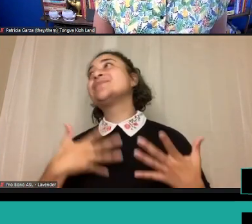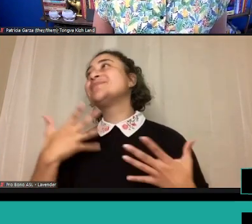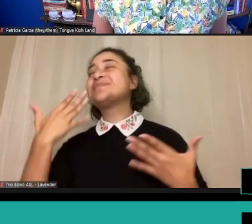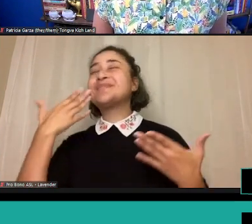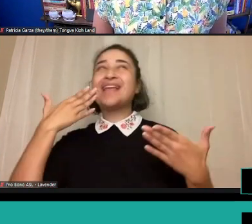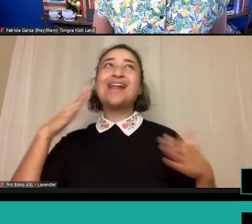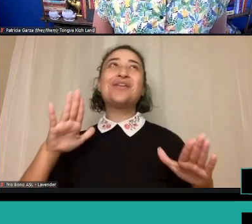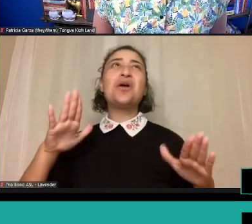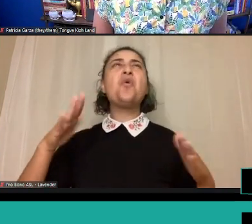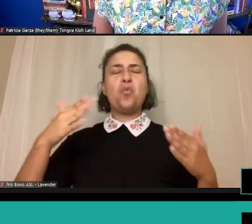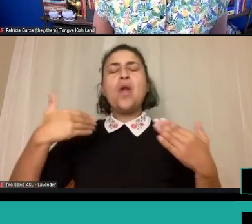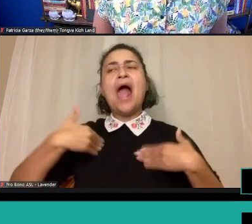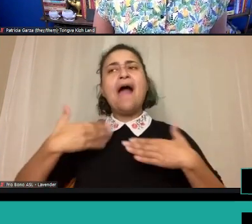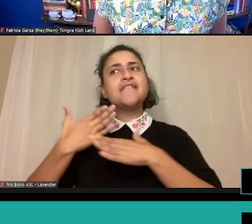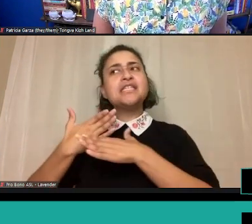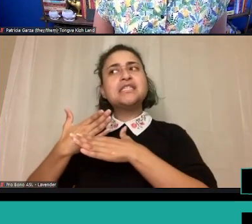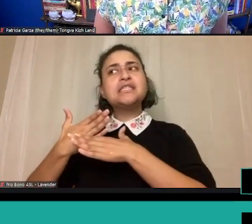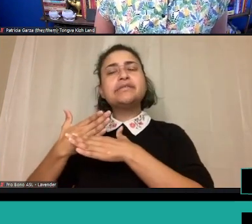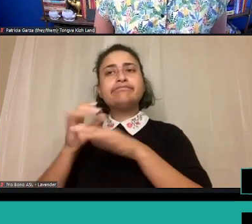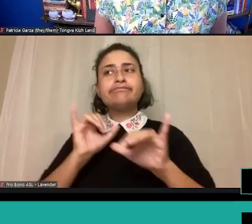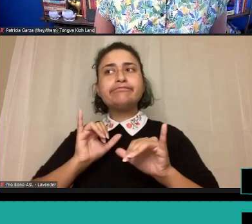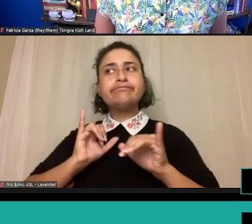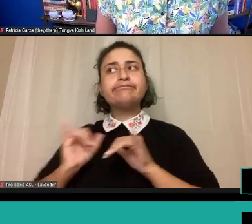we have shared experiences